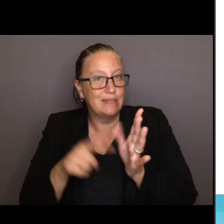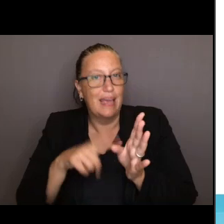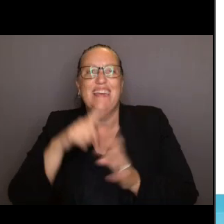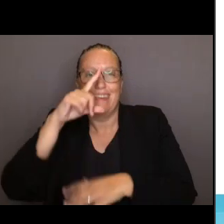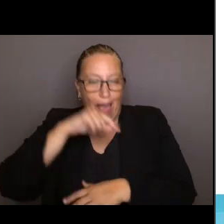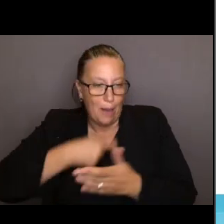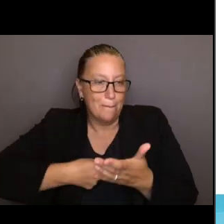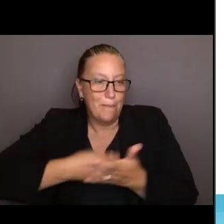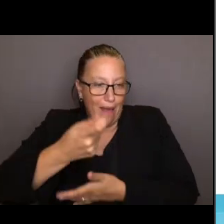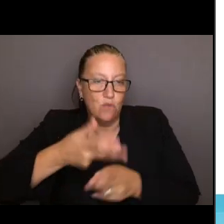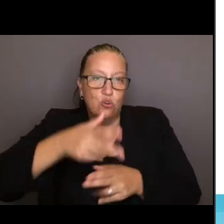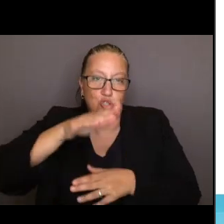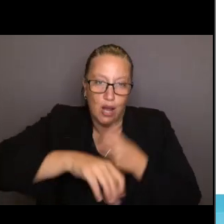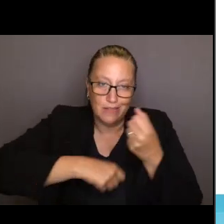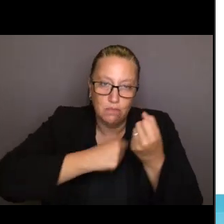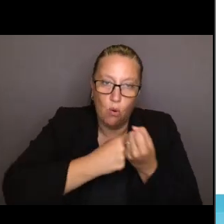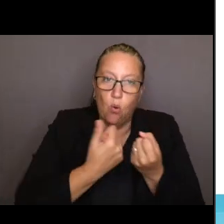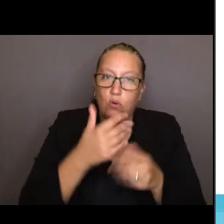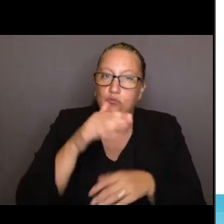the case may be for the child.